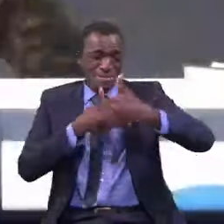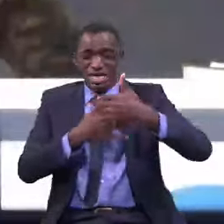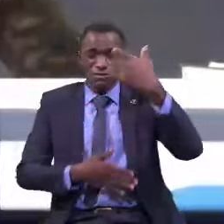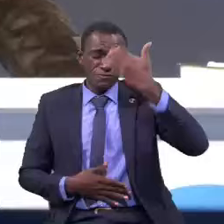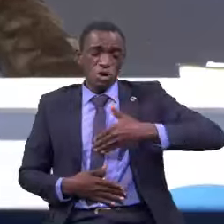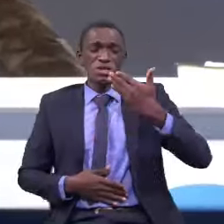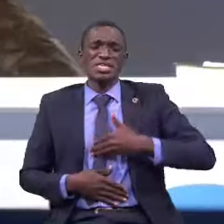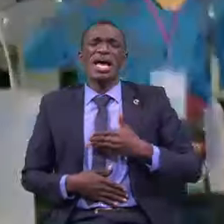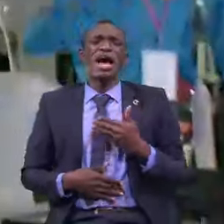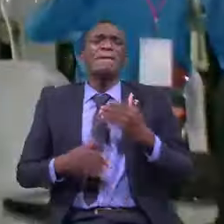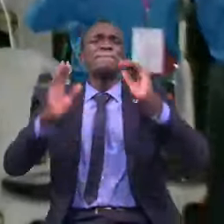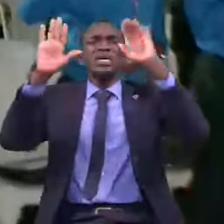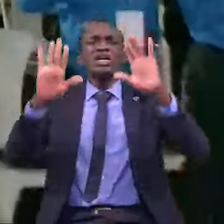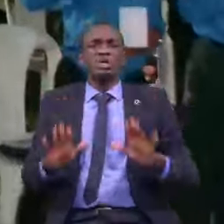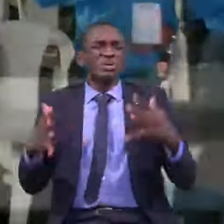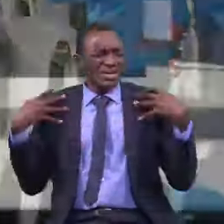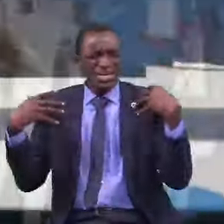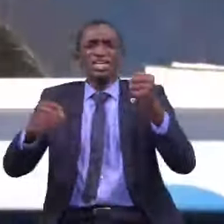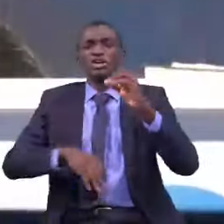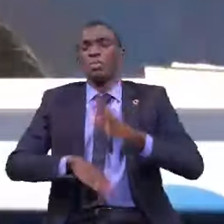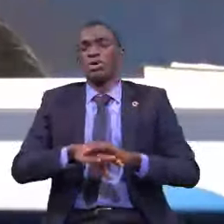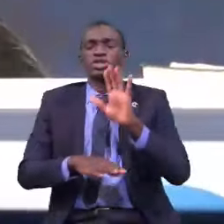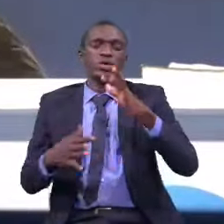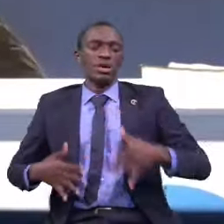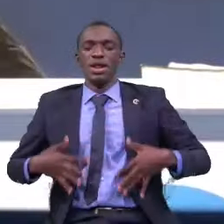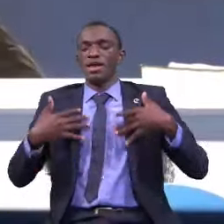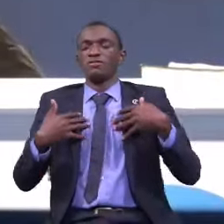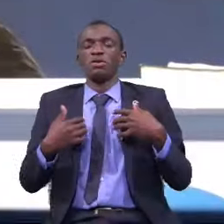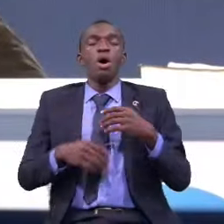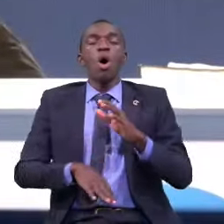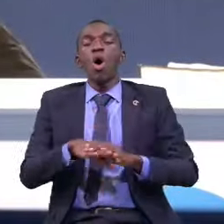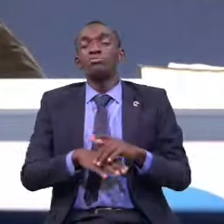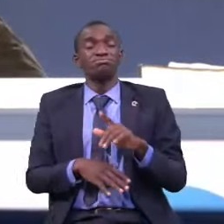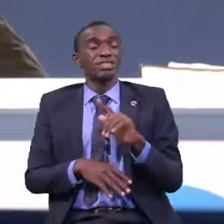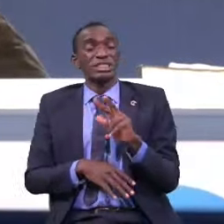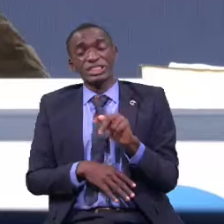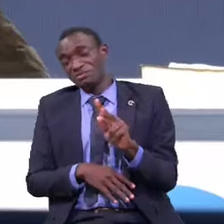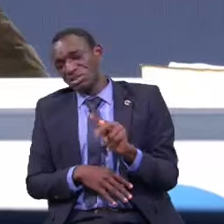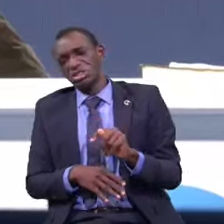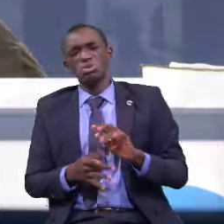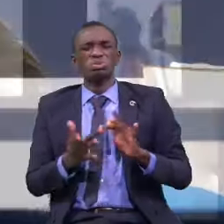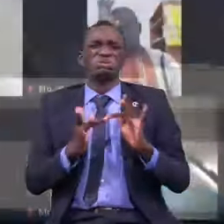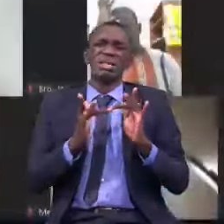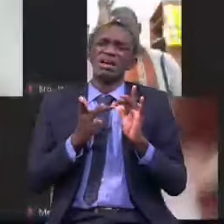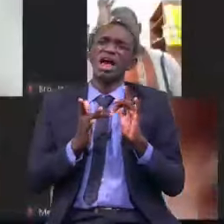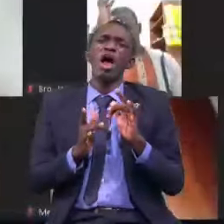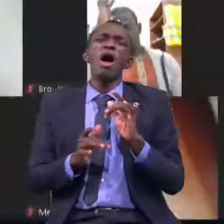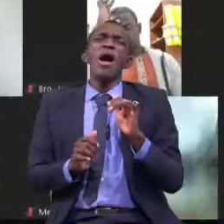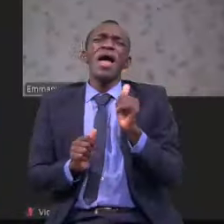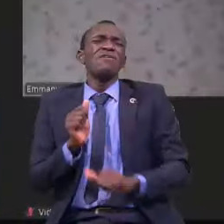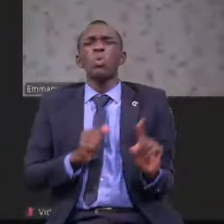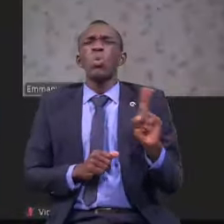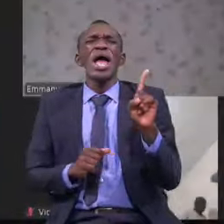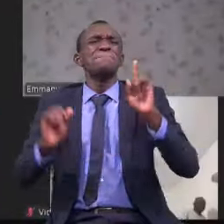Miracle healing upon your life. Over the radio, over the television, in congregations, everywhere online. Miracle